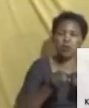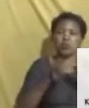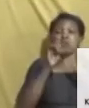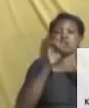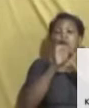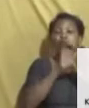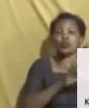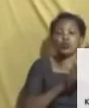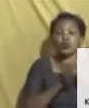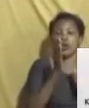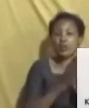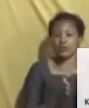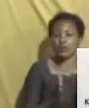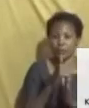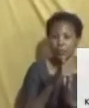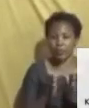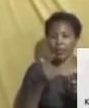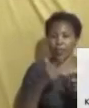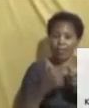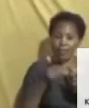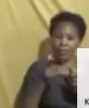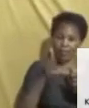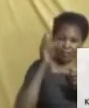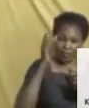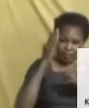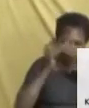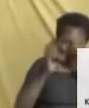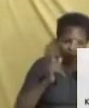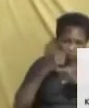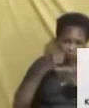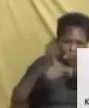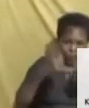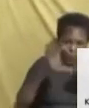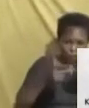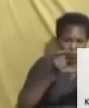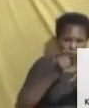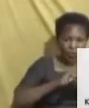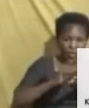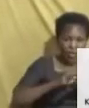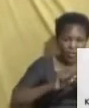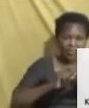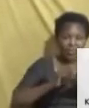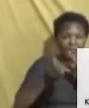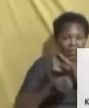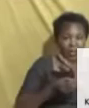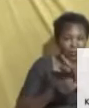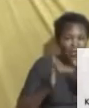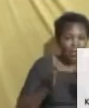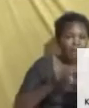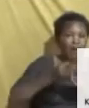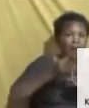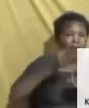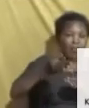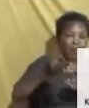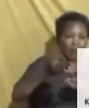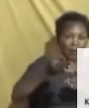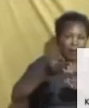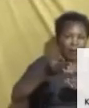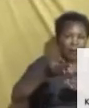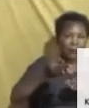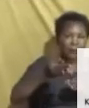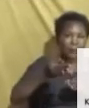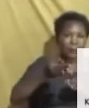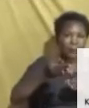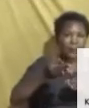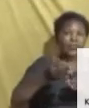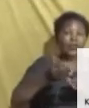arrangements. And then he proceeds to define further what